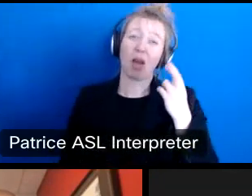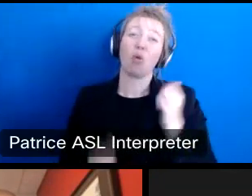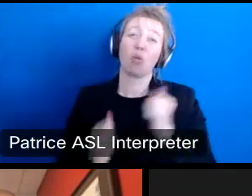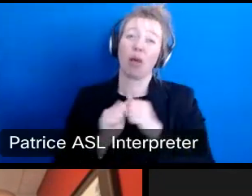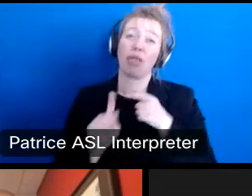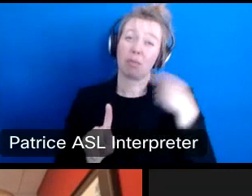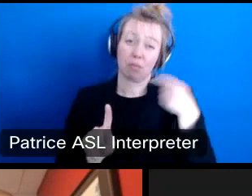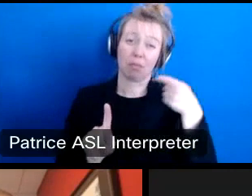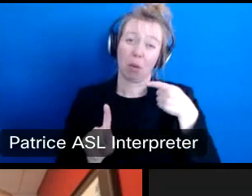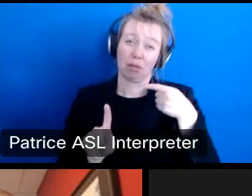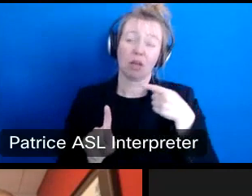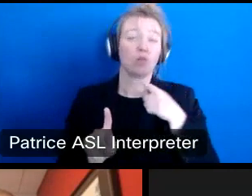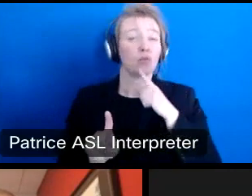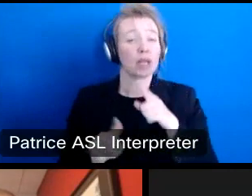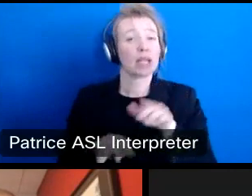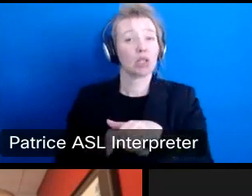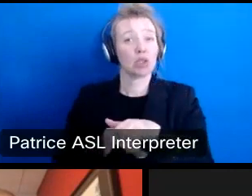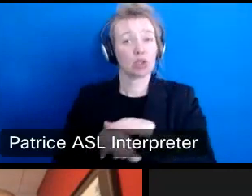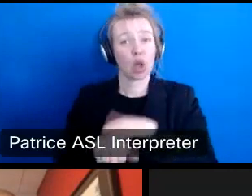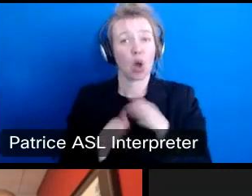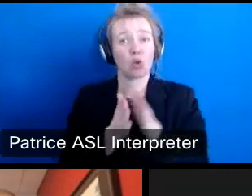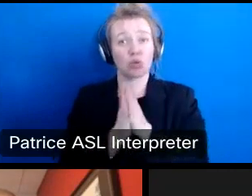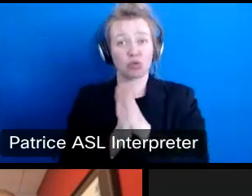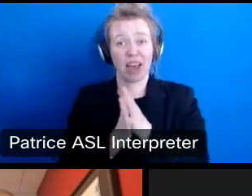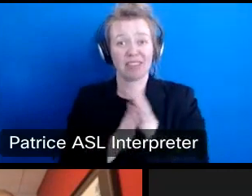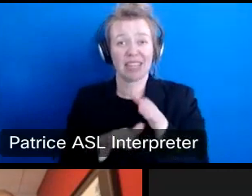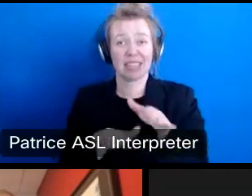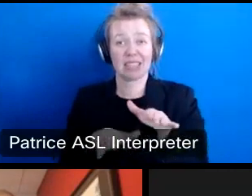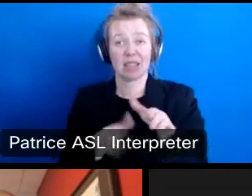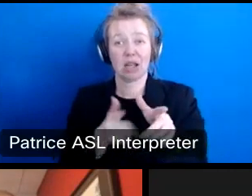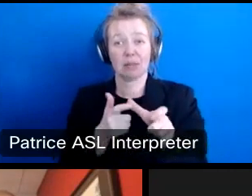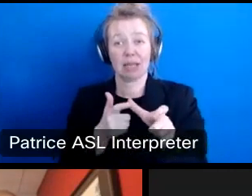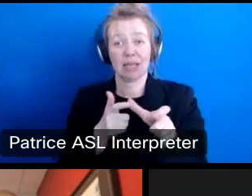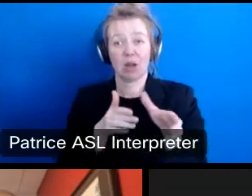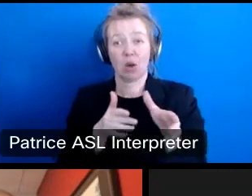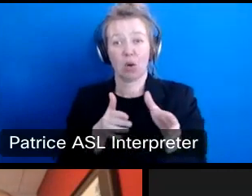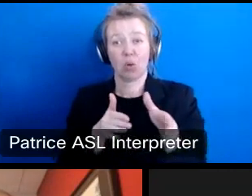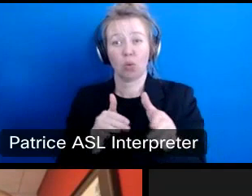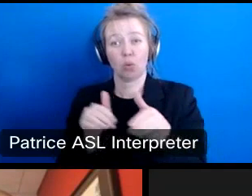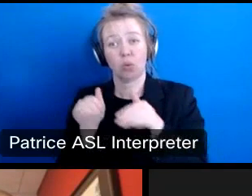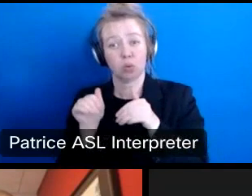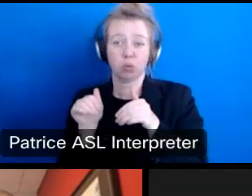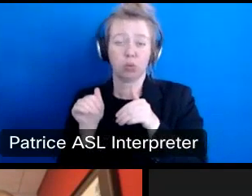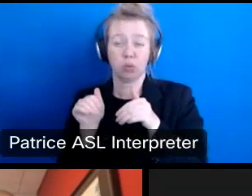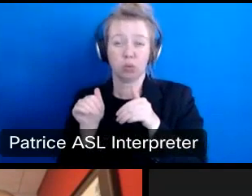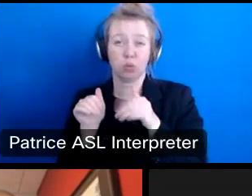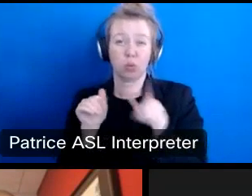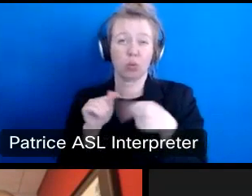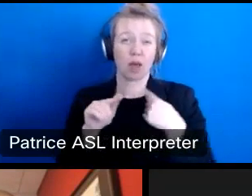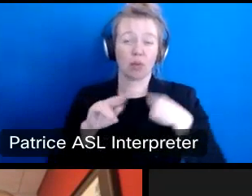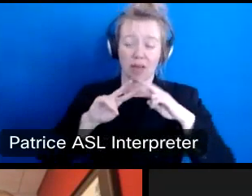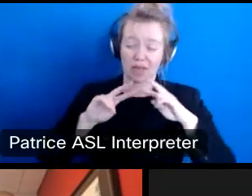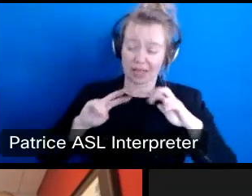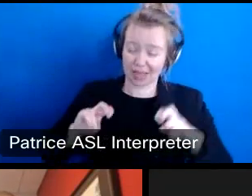and that was to slow traffic down. when we did our investigations and looked at the